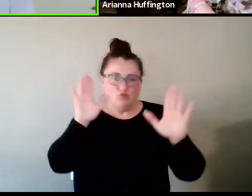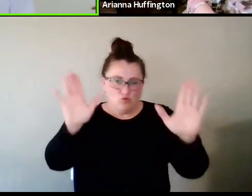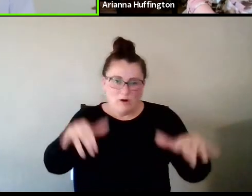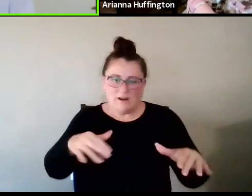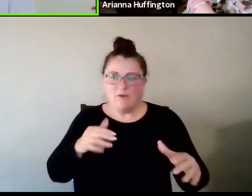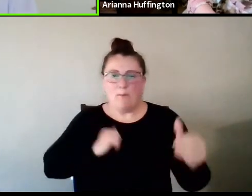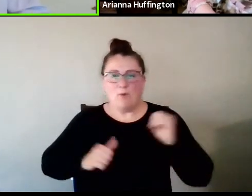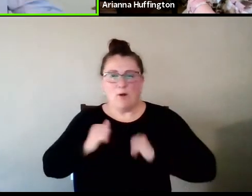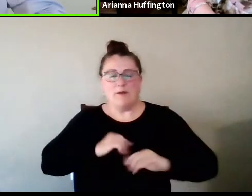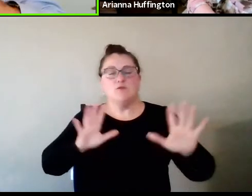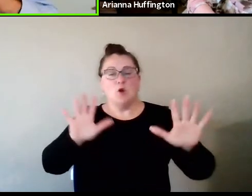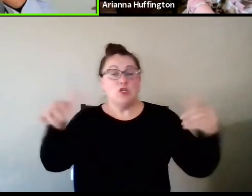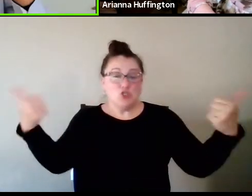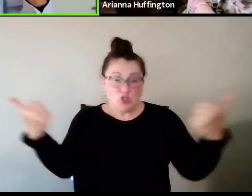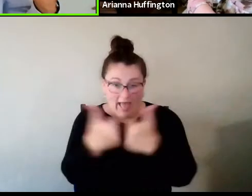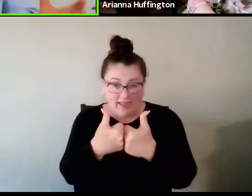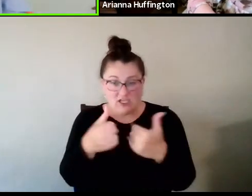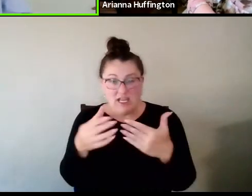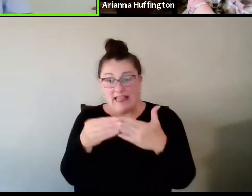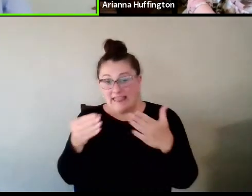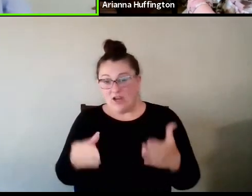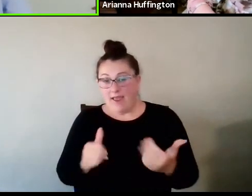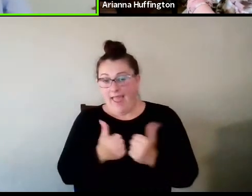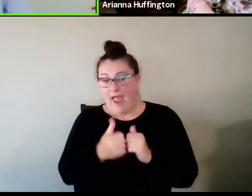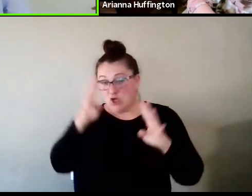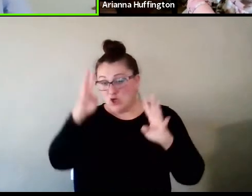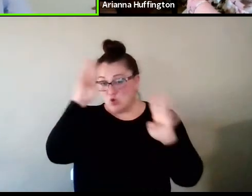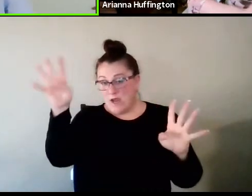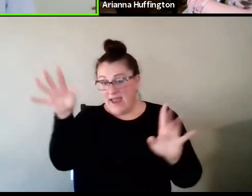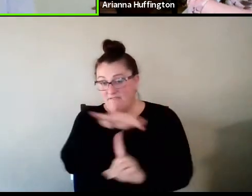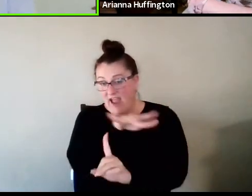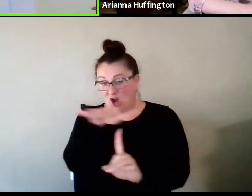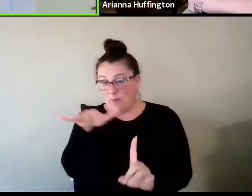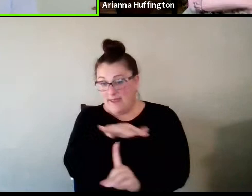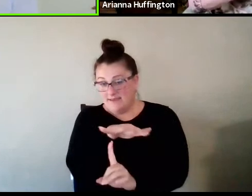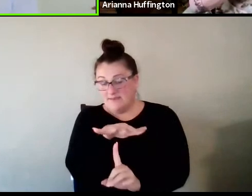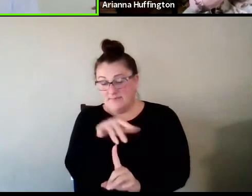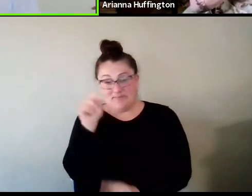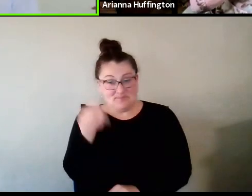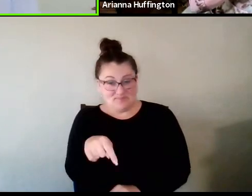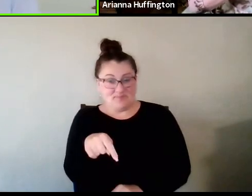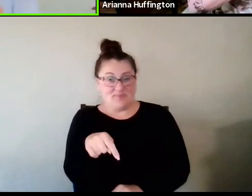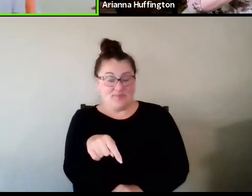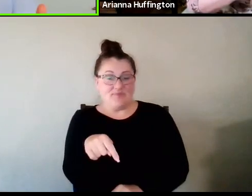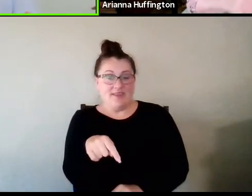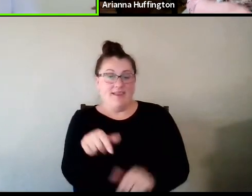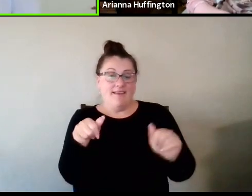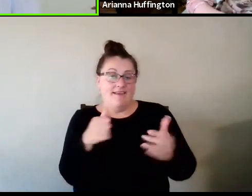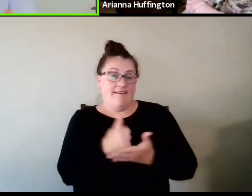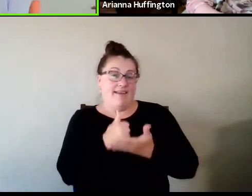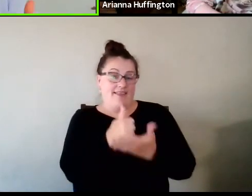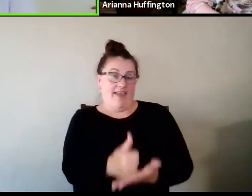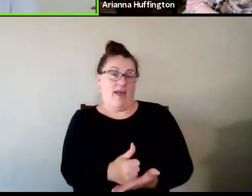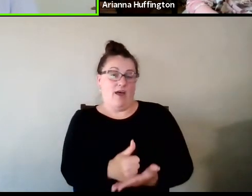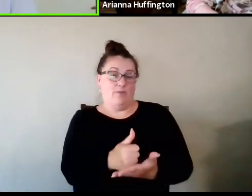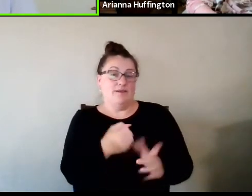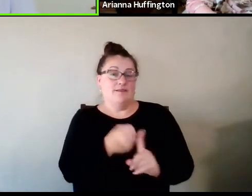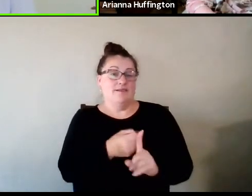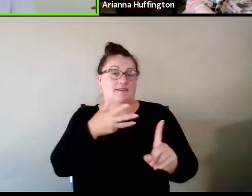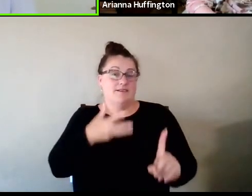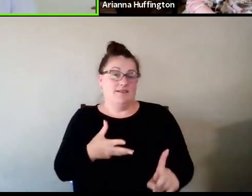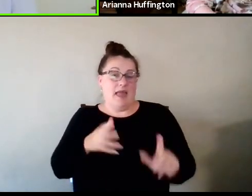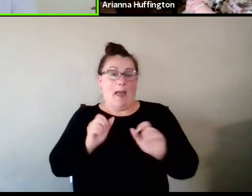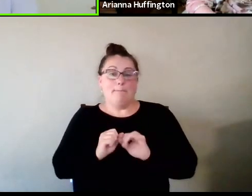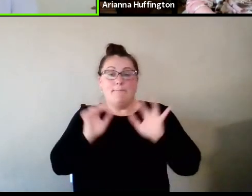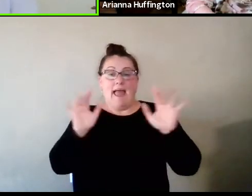for leaders is, how do you create the environment that can help create, unleash that magic?